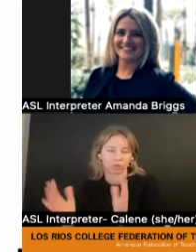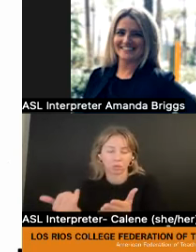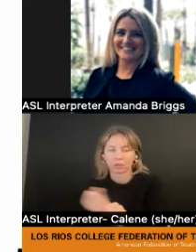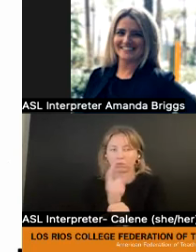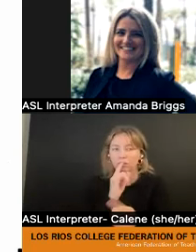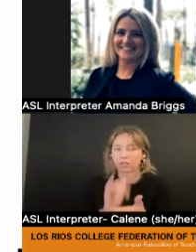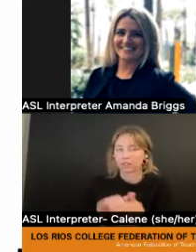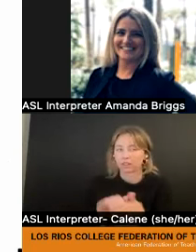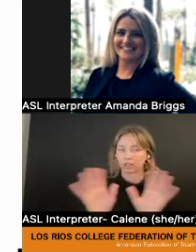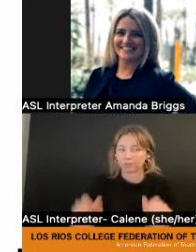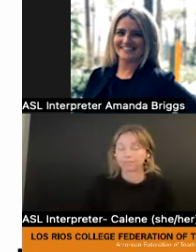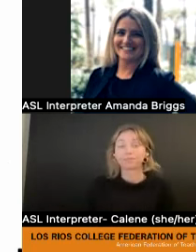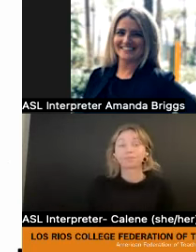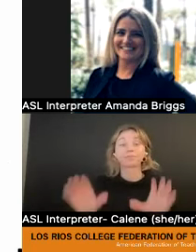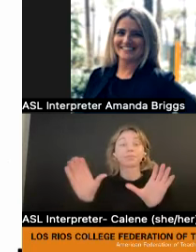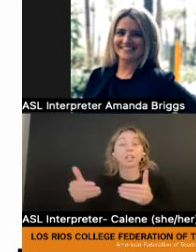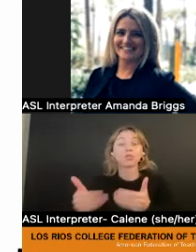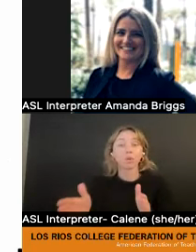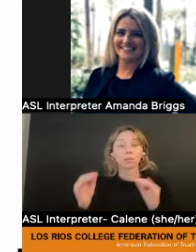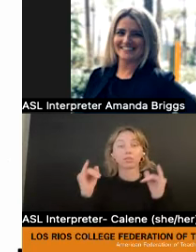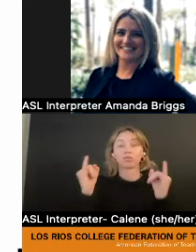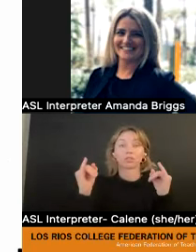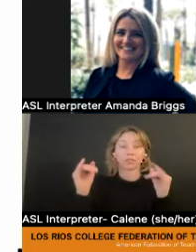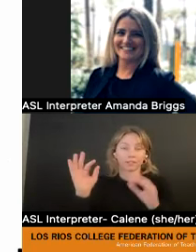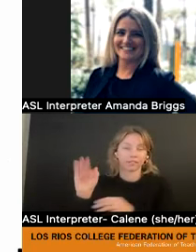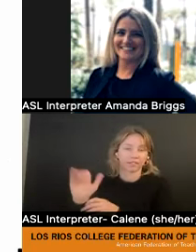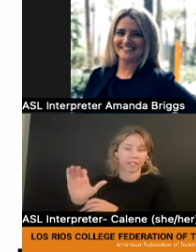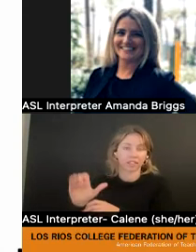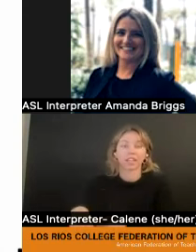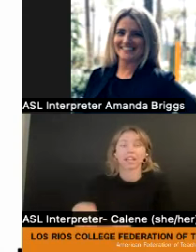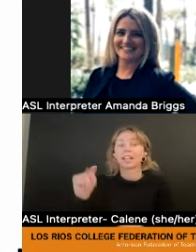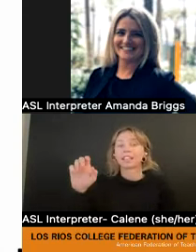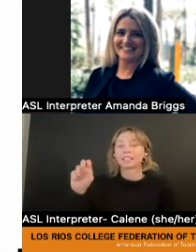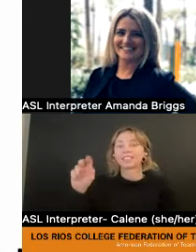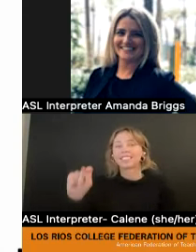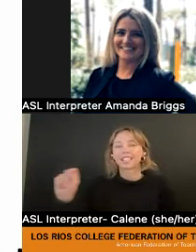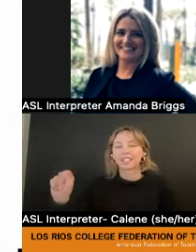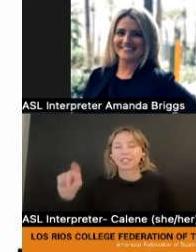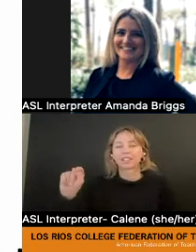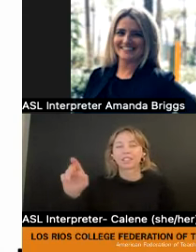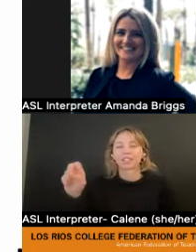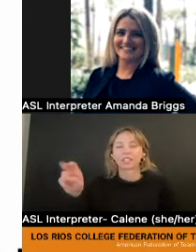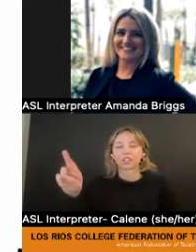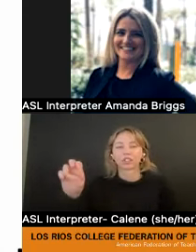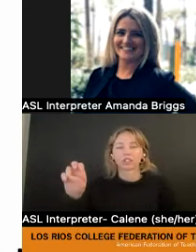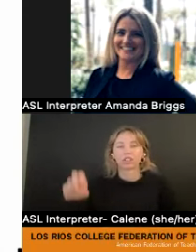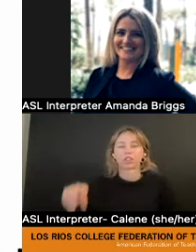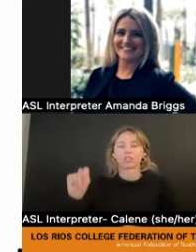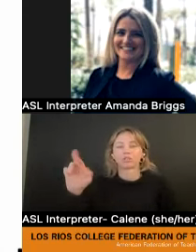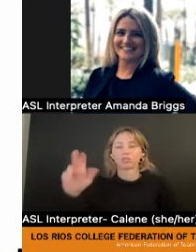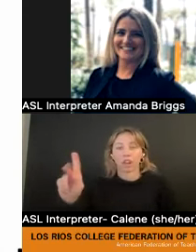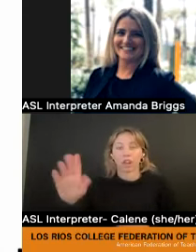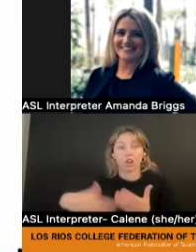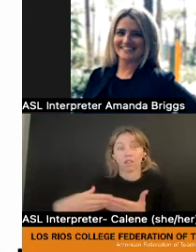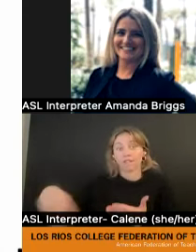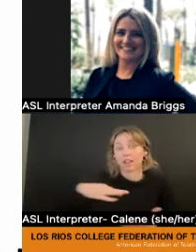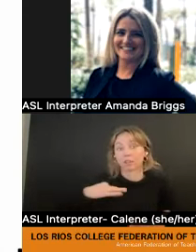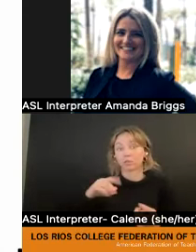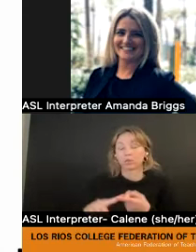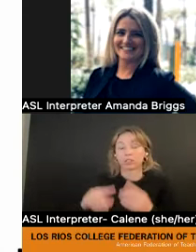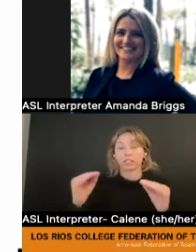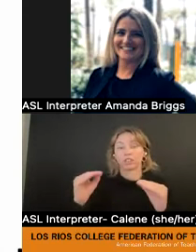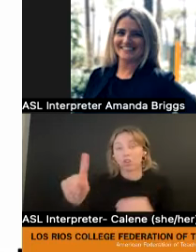Classroom and instructional faculty, tenure track, long-term temporary and adjunct faculty are all eligible to teach up to 100% of their